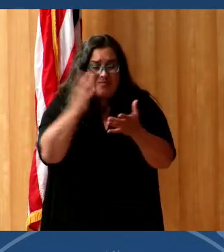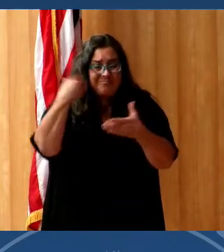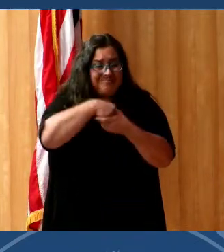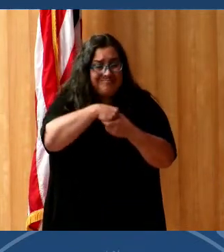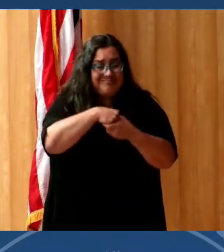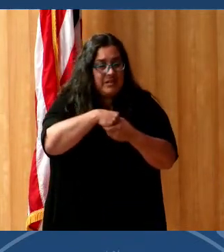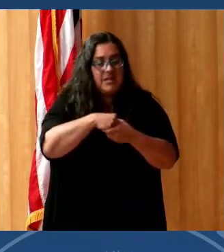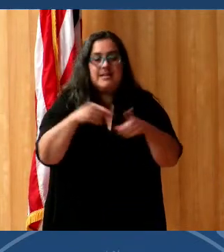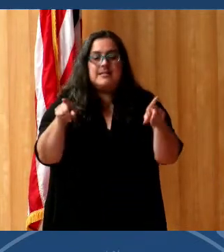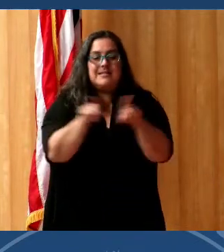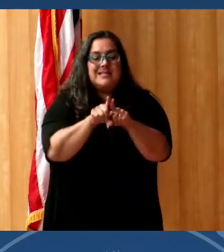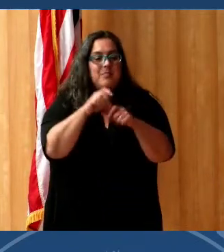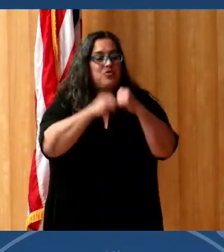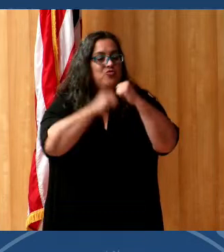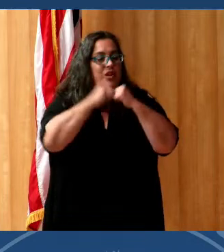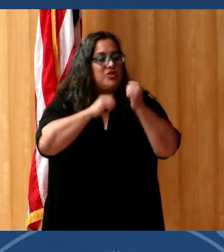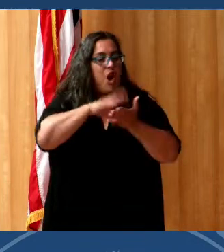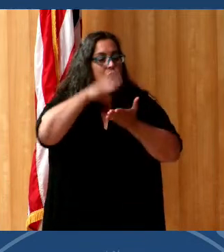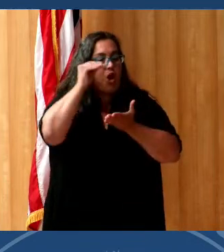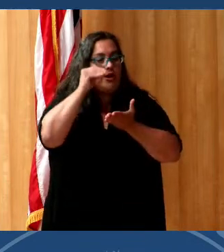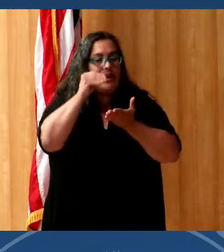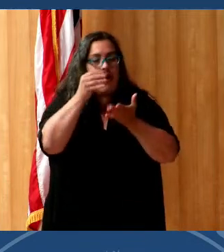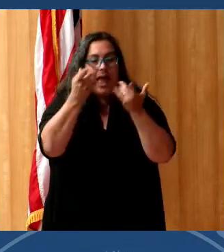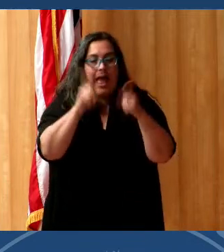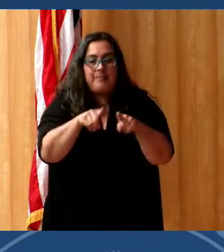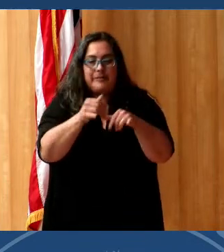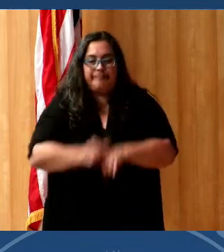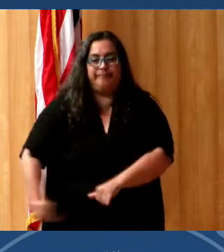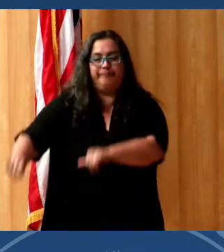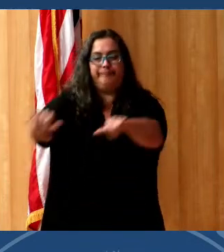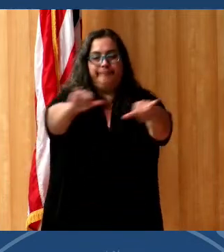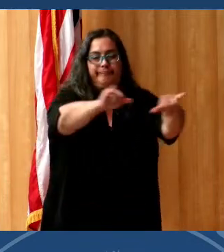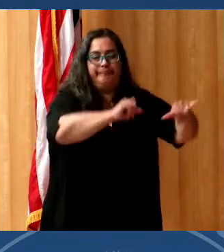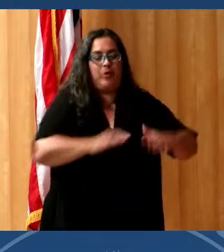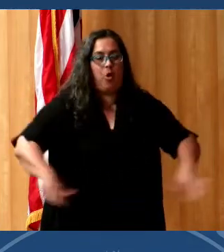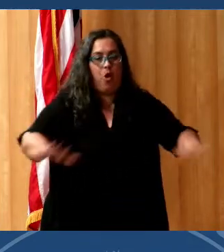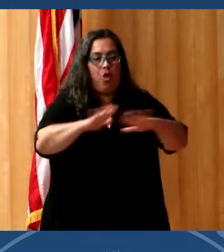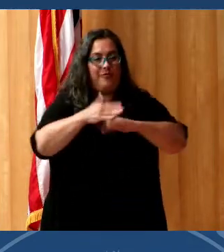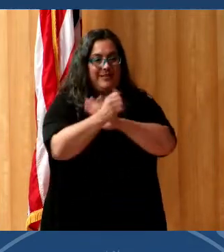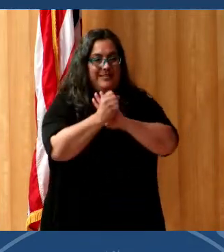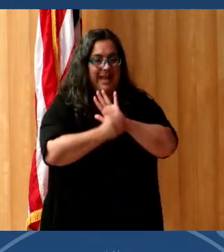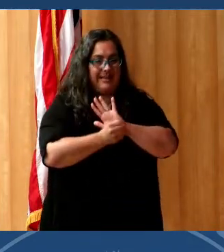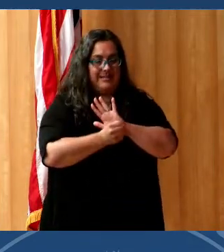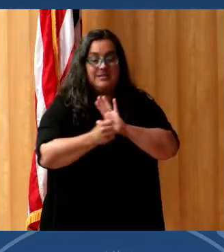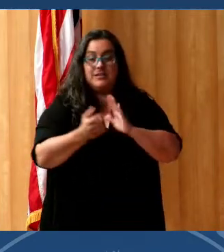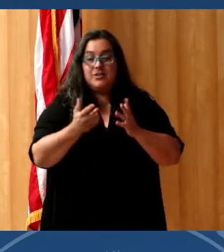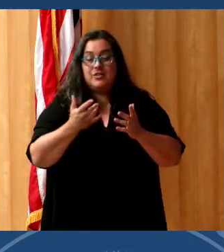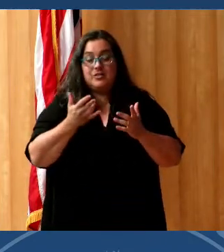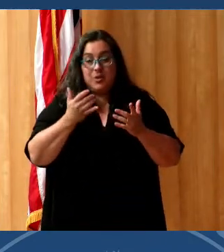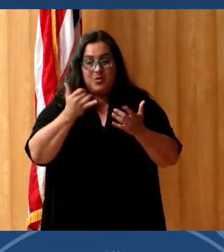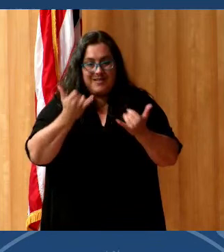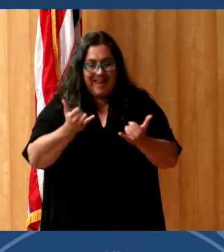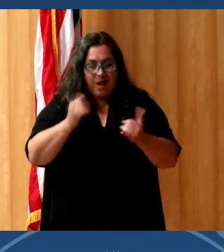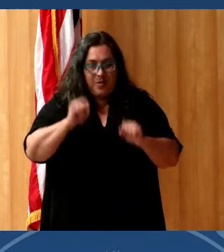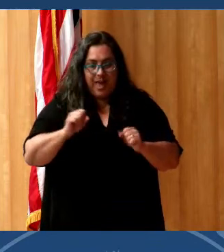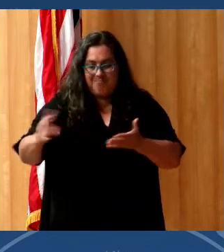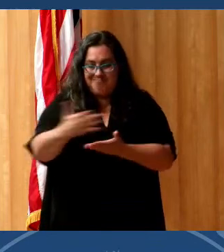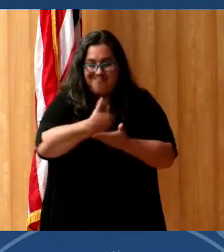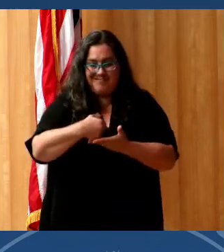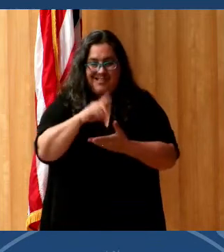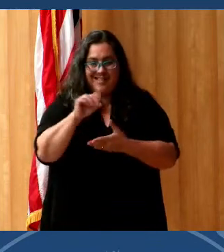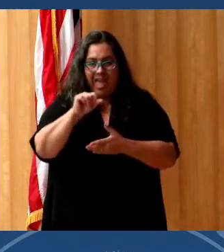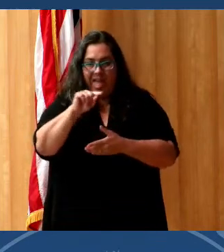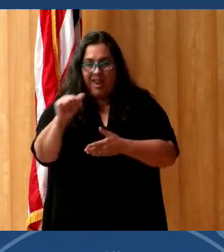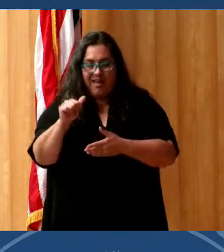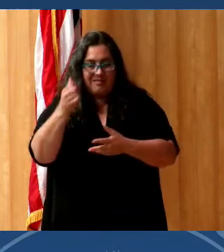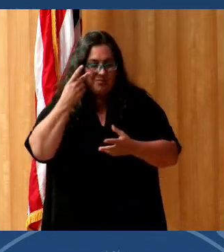same structured learnings were happening all across the state, so that we can begin to aggregate data, that we can begin to look at, that